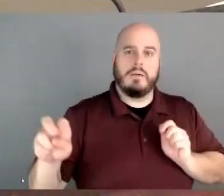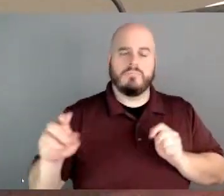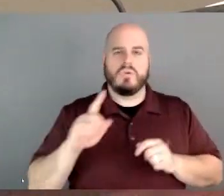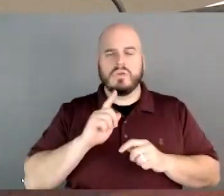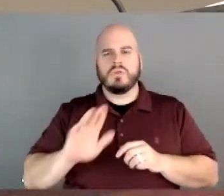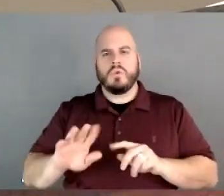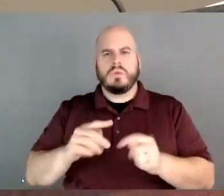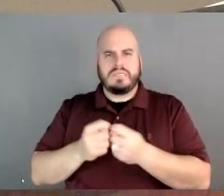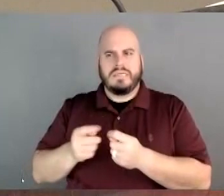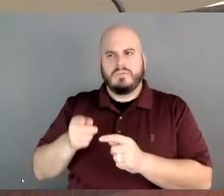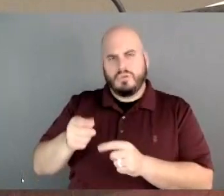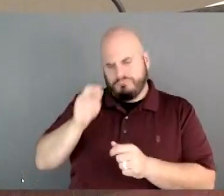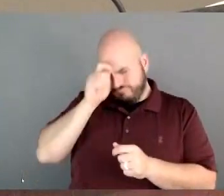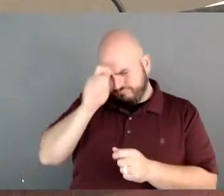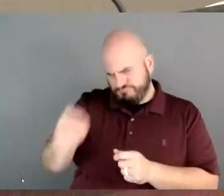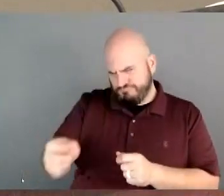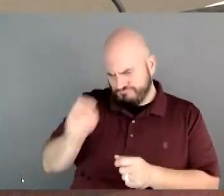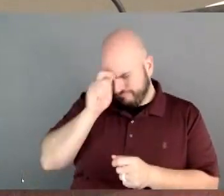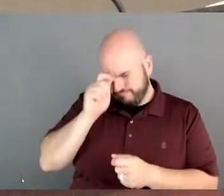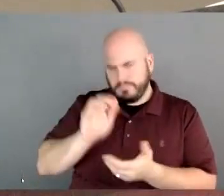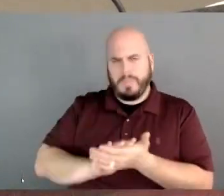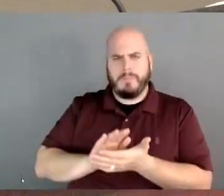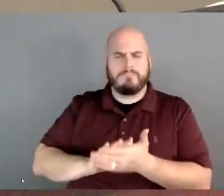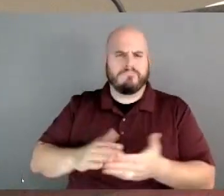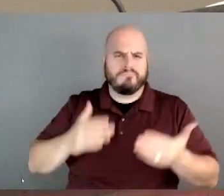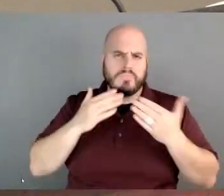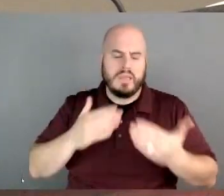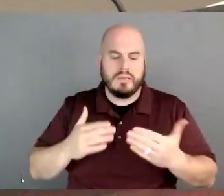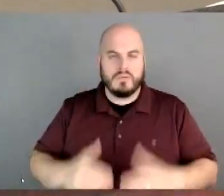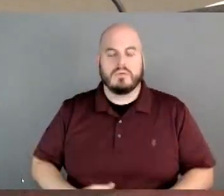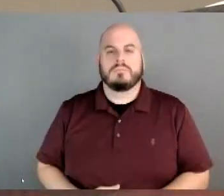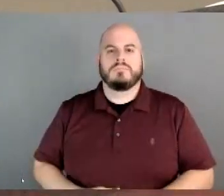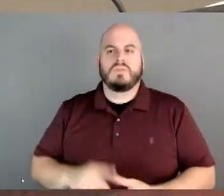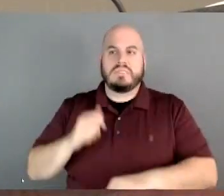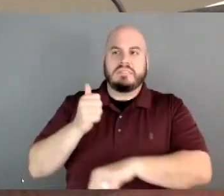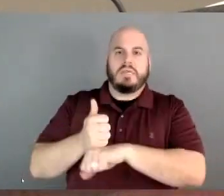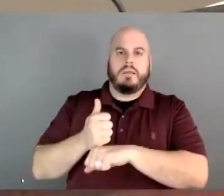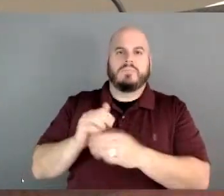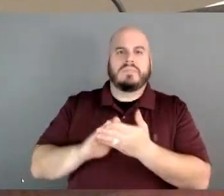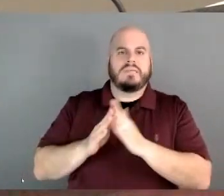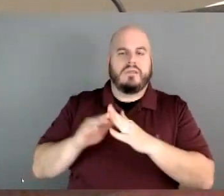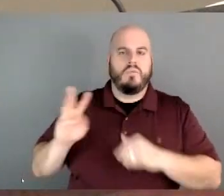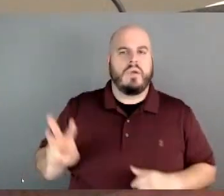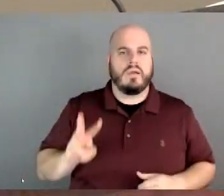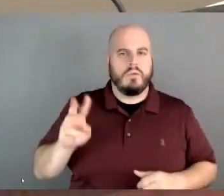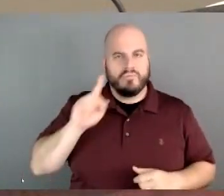done and put into this to put the city in an advantageous position.